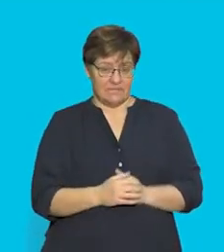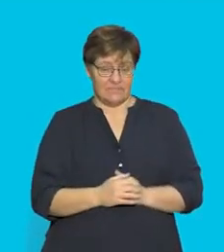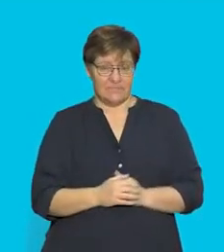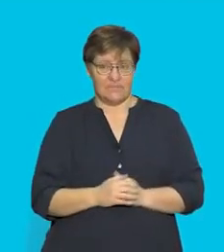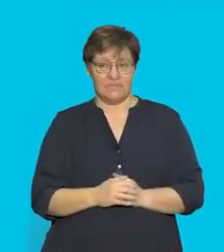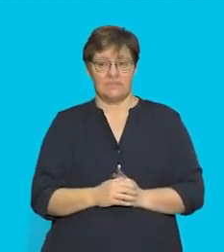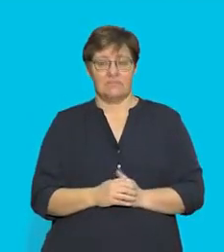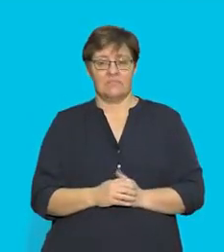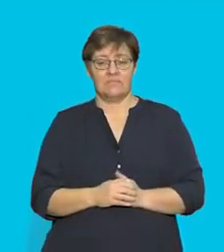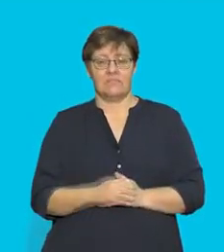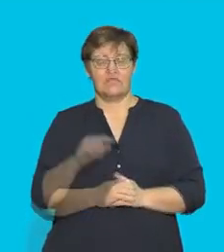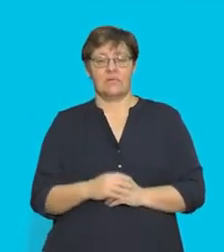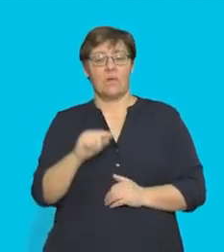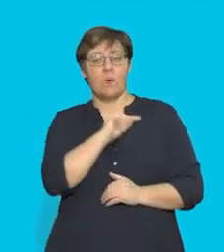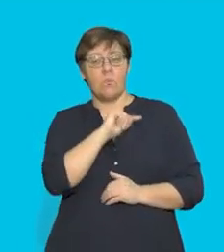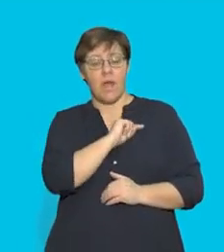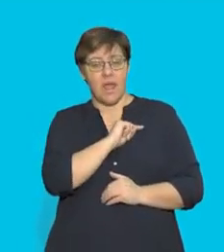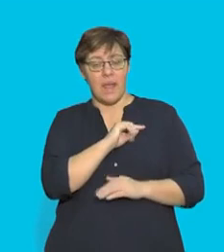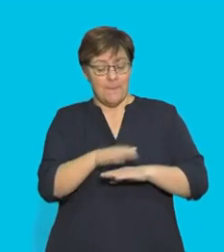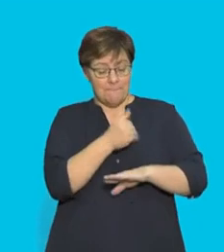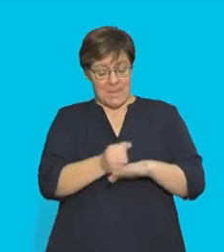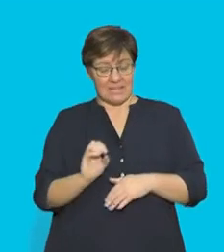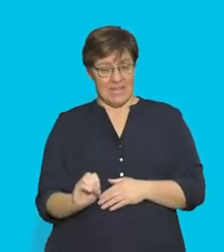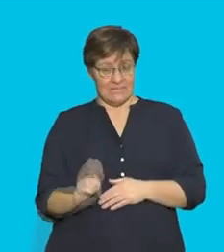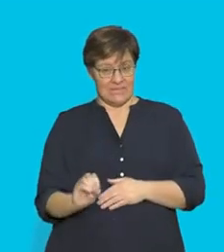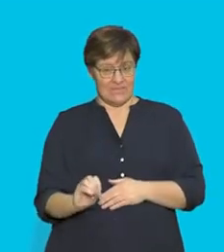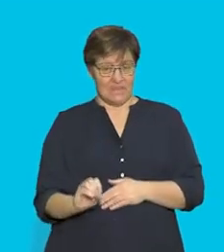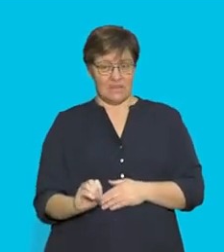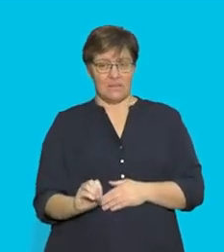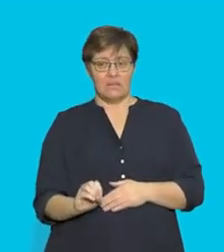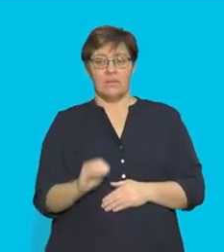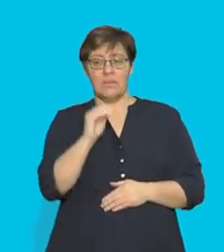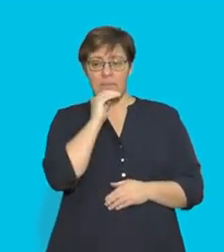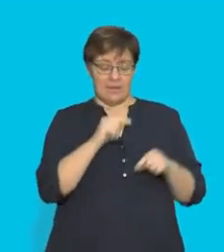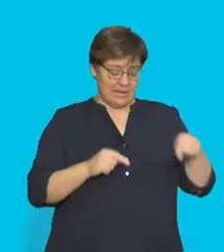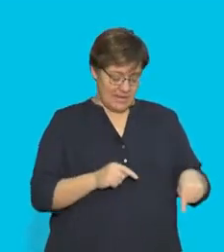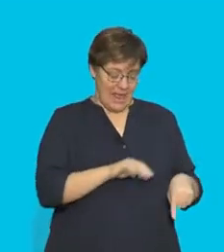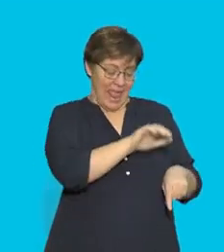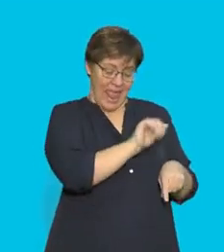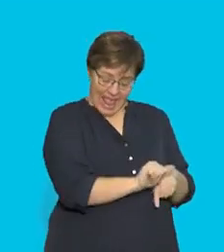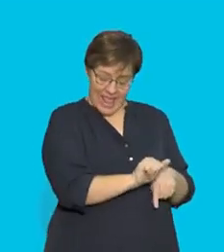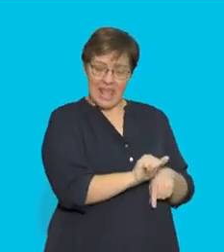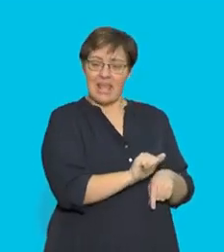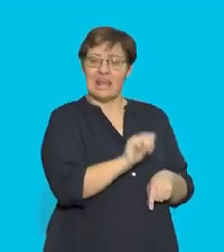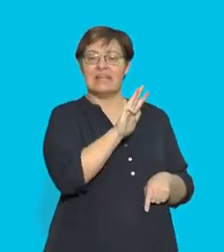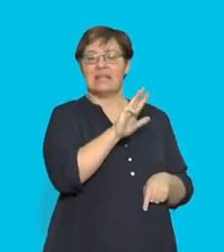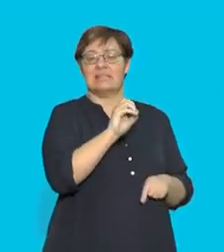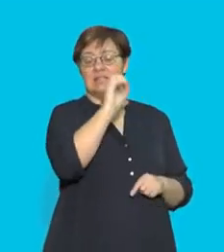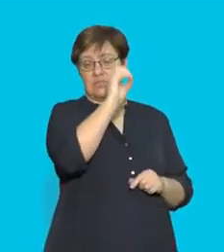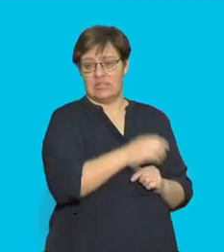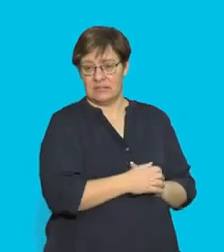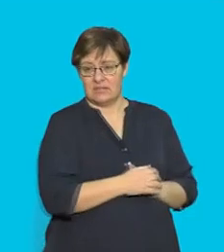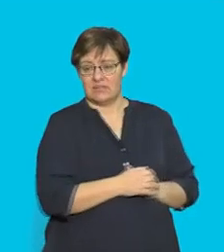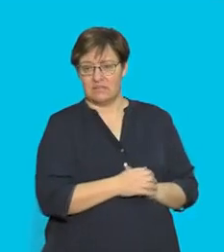here. And because it's lying on the base, we realize that this angle here is 90. And because this angle here is